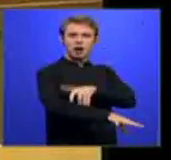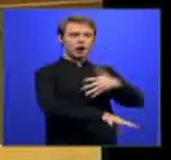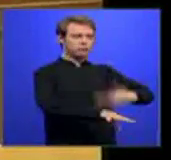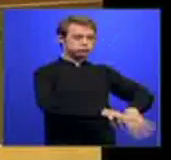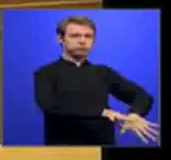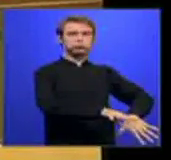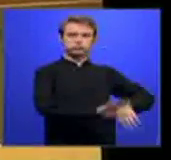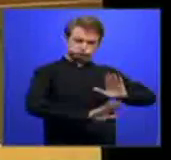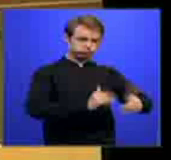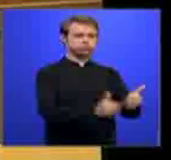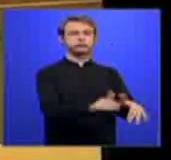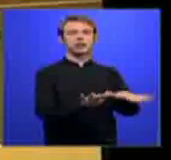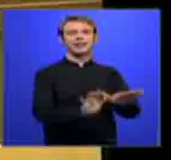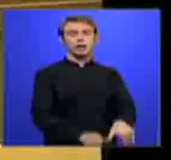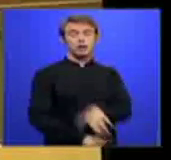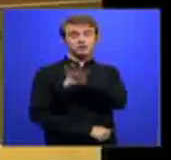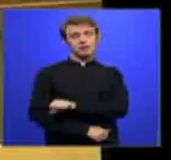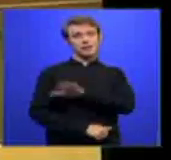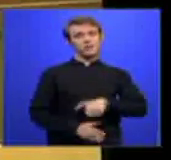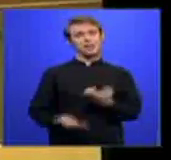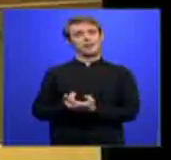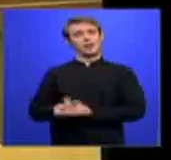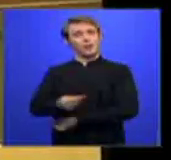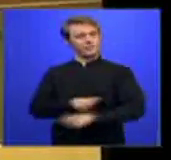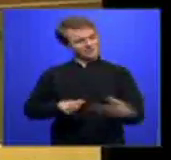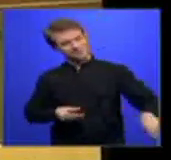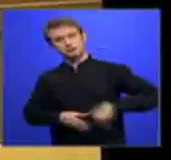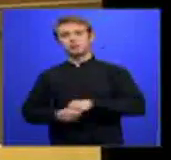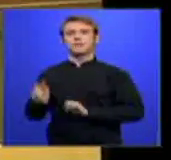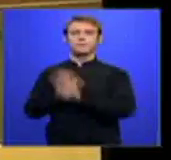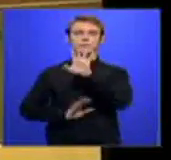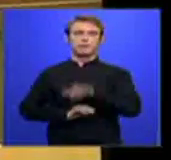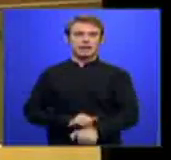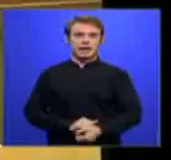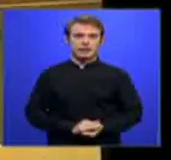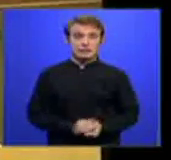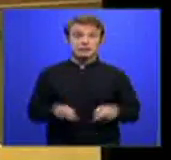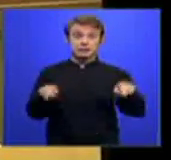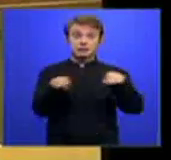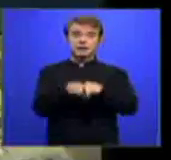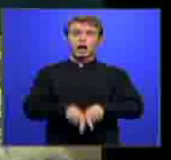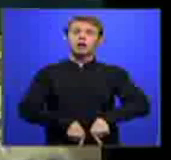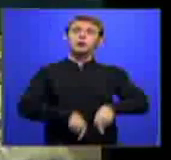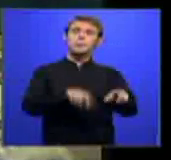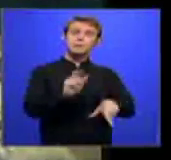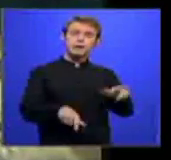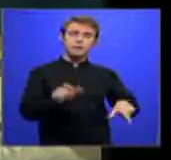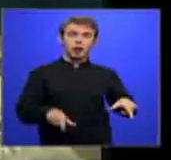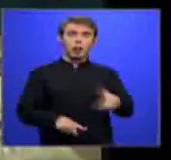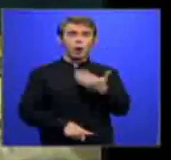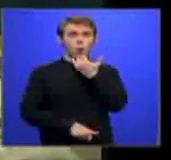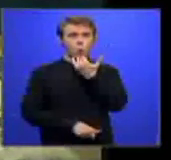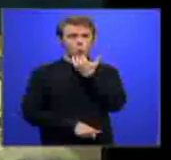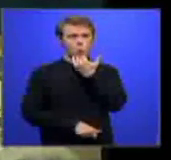We also need to provide better incentives for commercial farmers that are willing